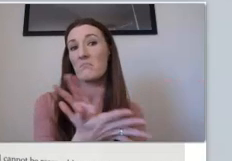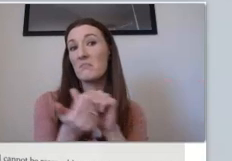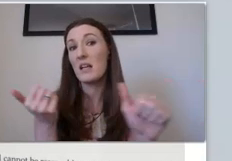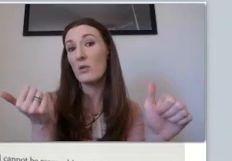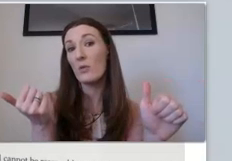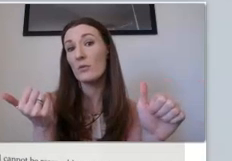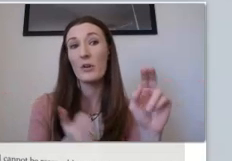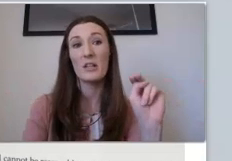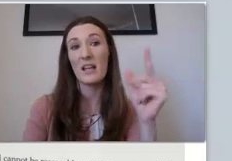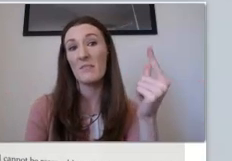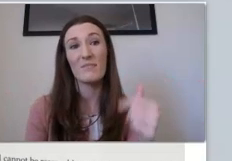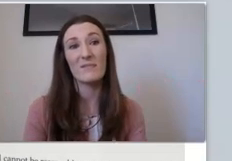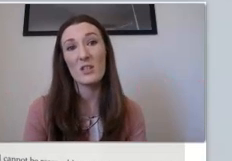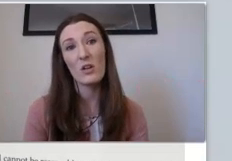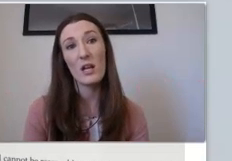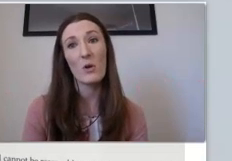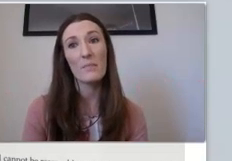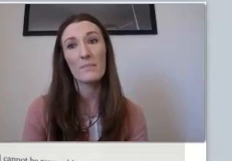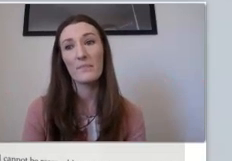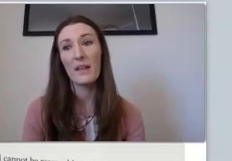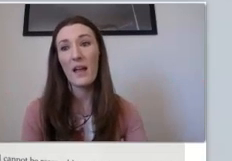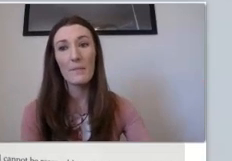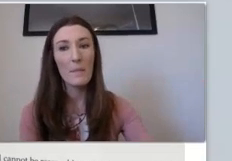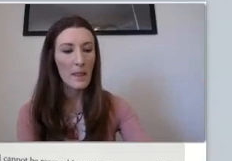just sign totaled, or you can say it's no good anymore.